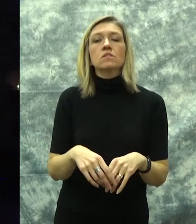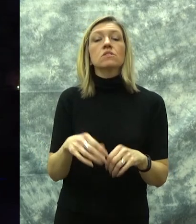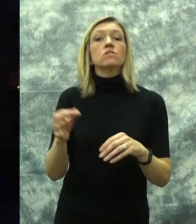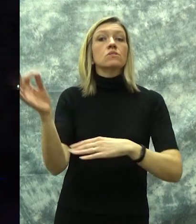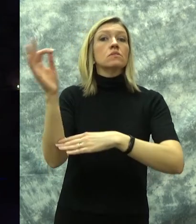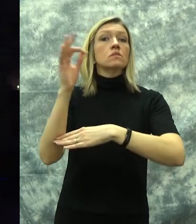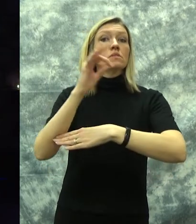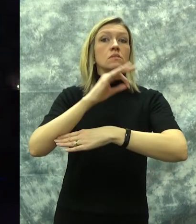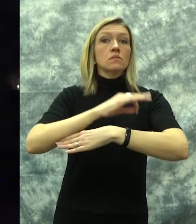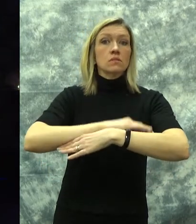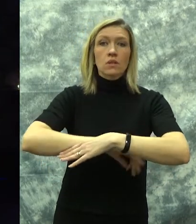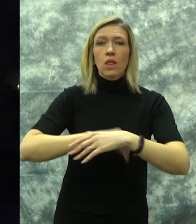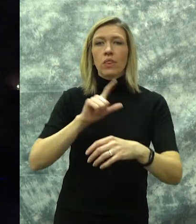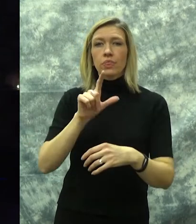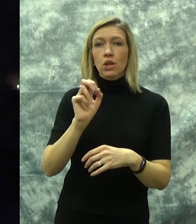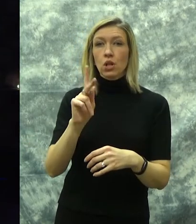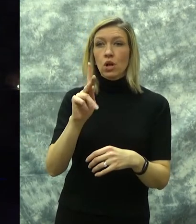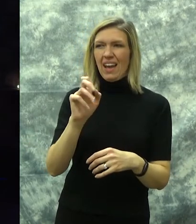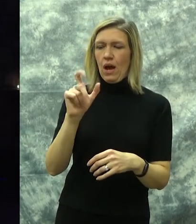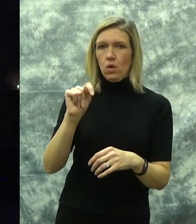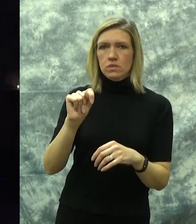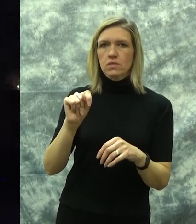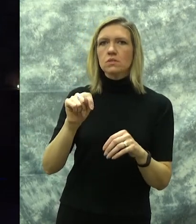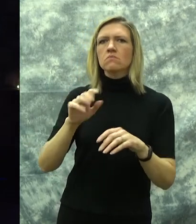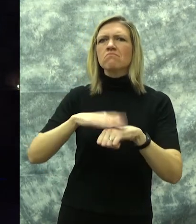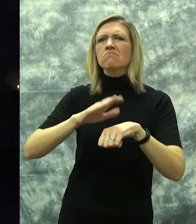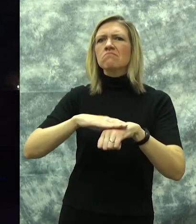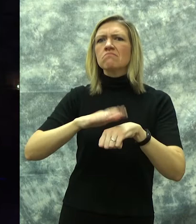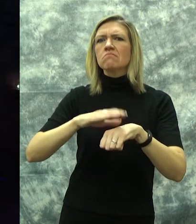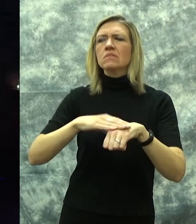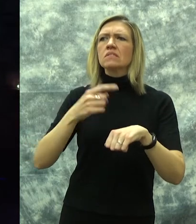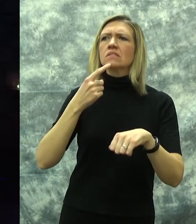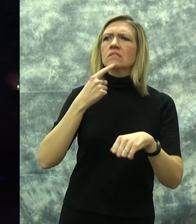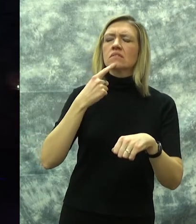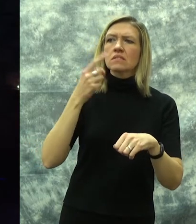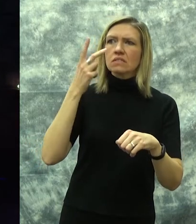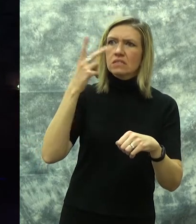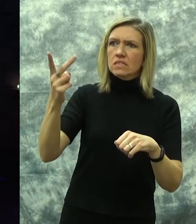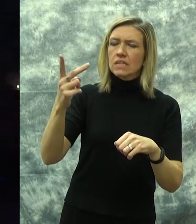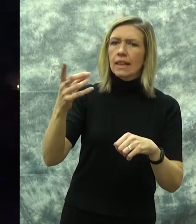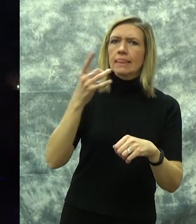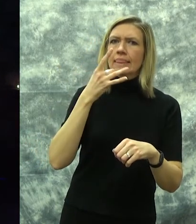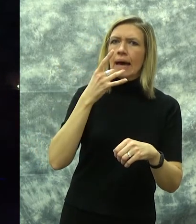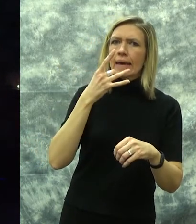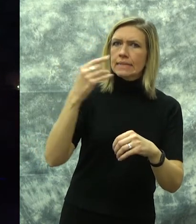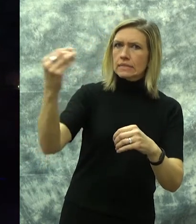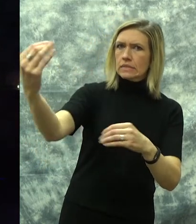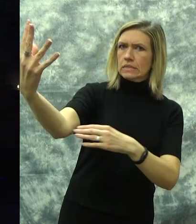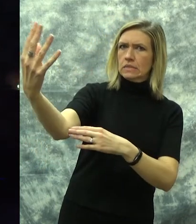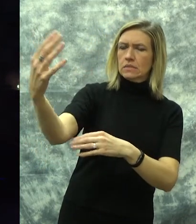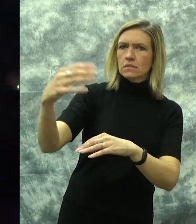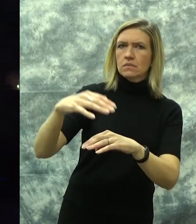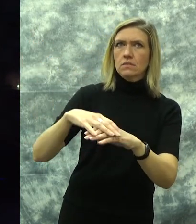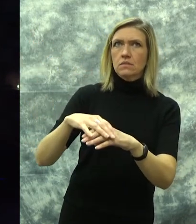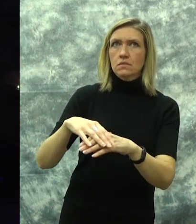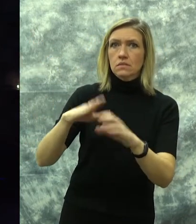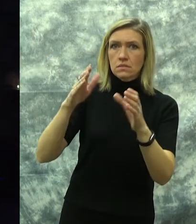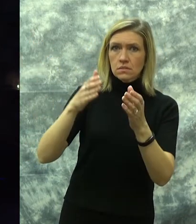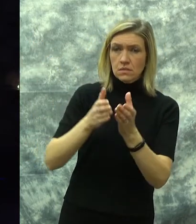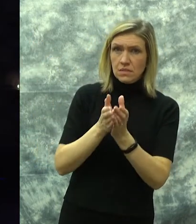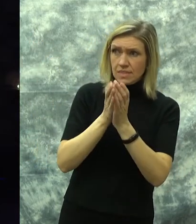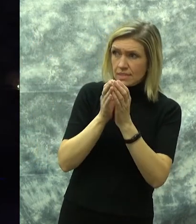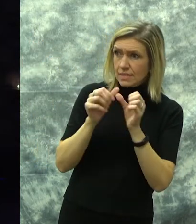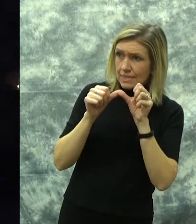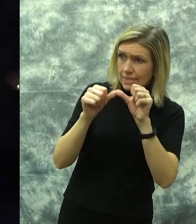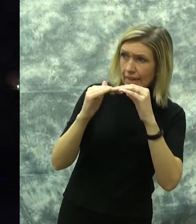the wing of the bridge reported, light bearing on the starboard bow. Is it steady or moving astern, the captain